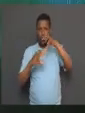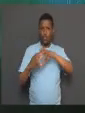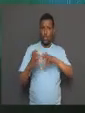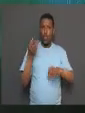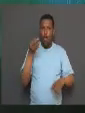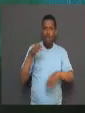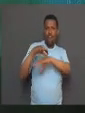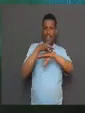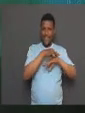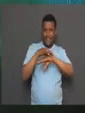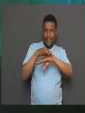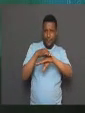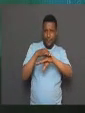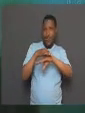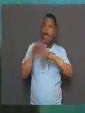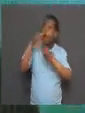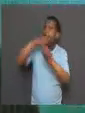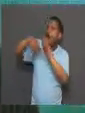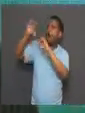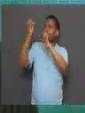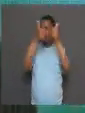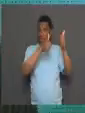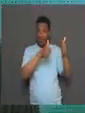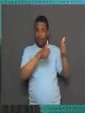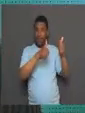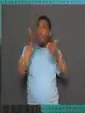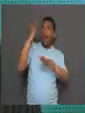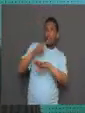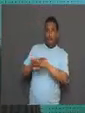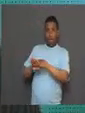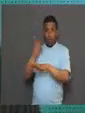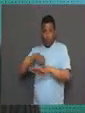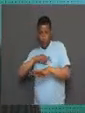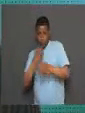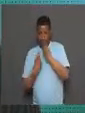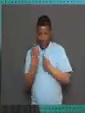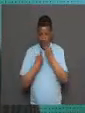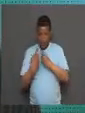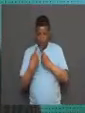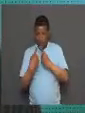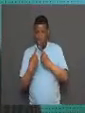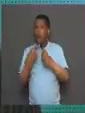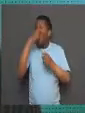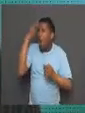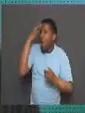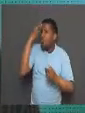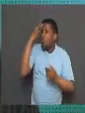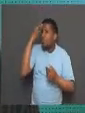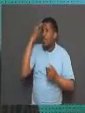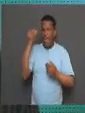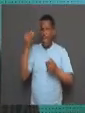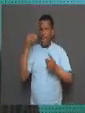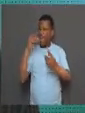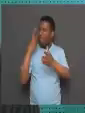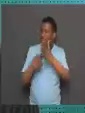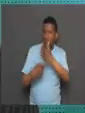of Earth's atmosphere. Last time we discussed the causes and